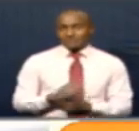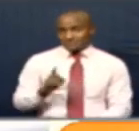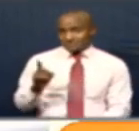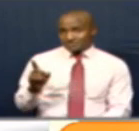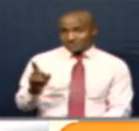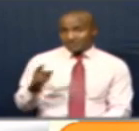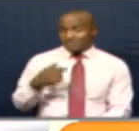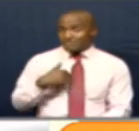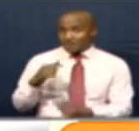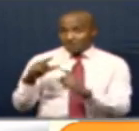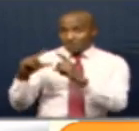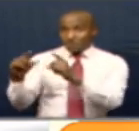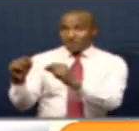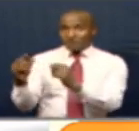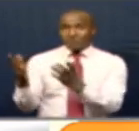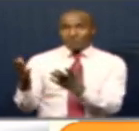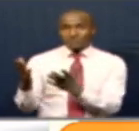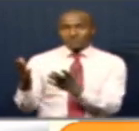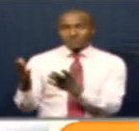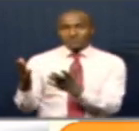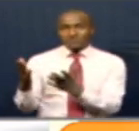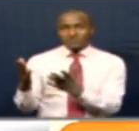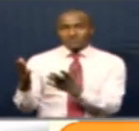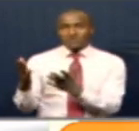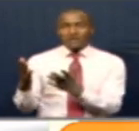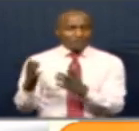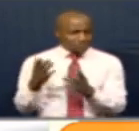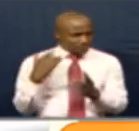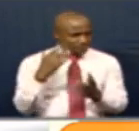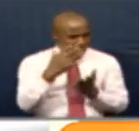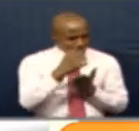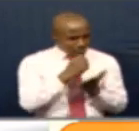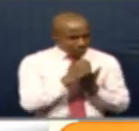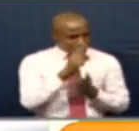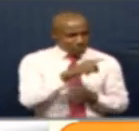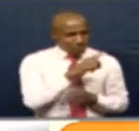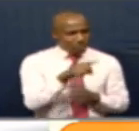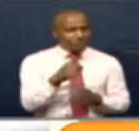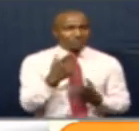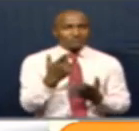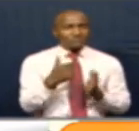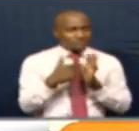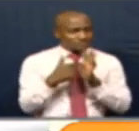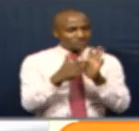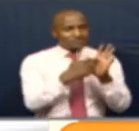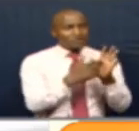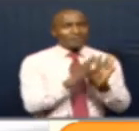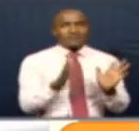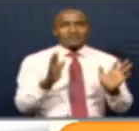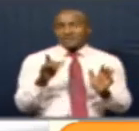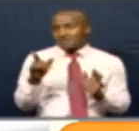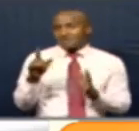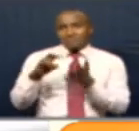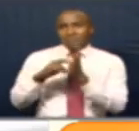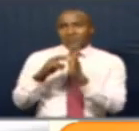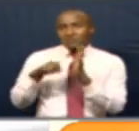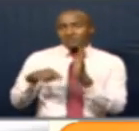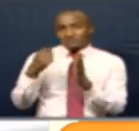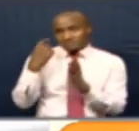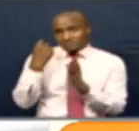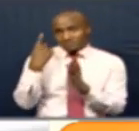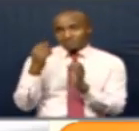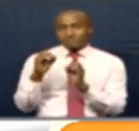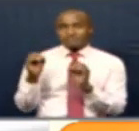that there was a rogue, what did he say again? Recruitment. For publicity. I don't know what a rogue recruitment is. Number one,